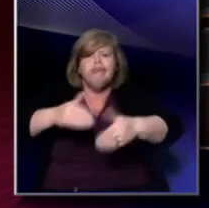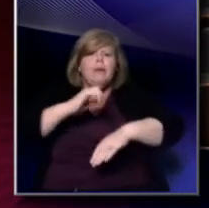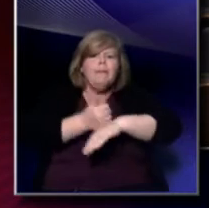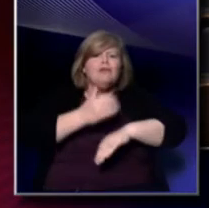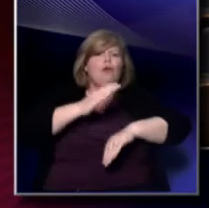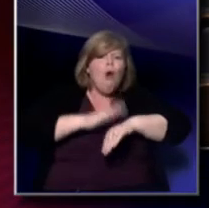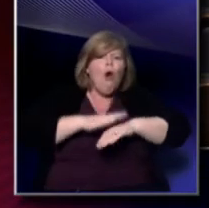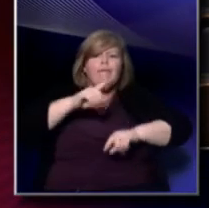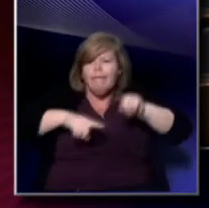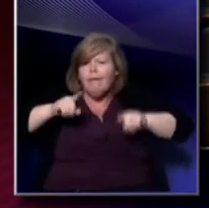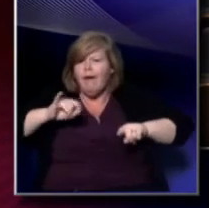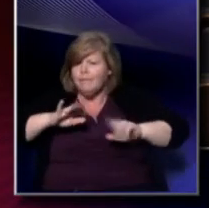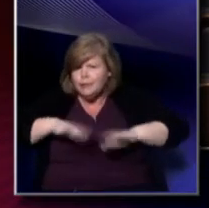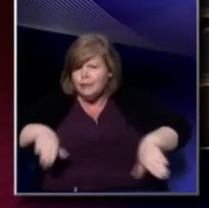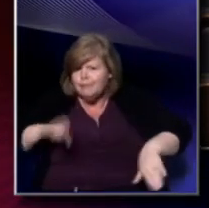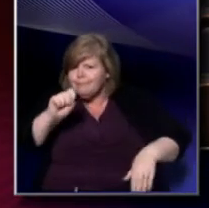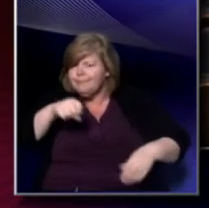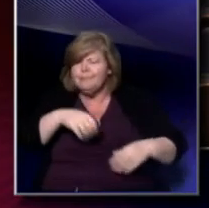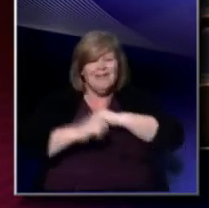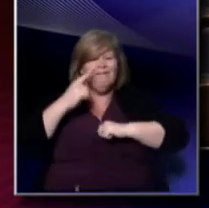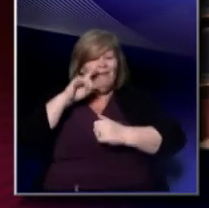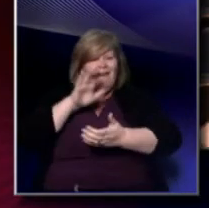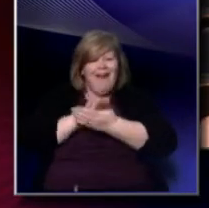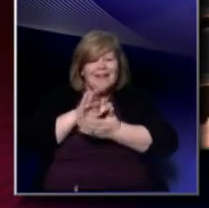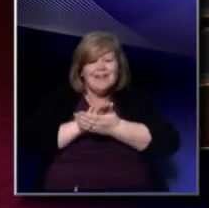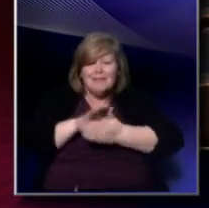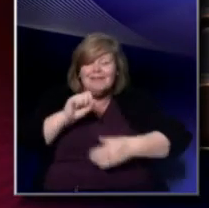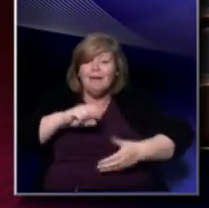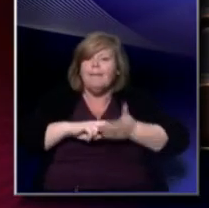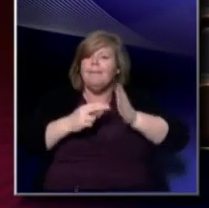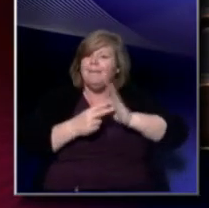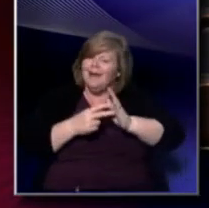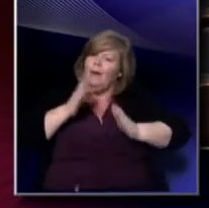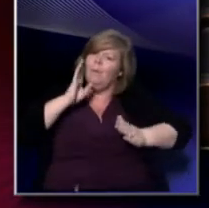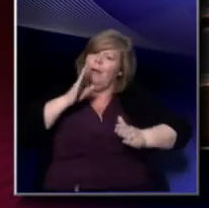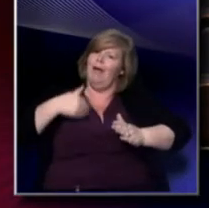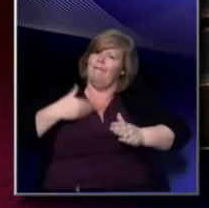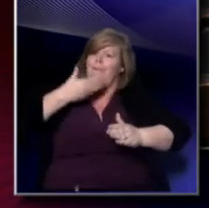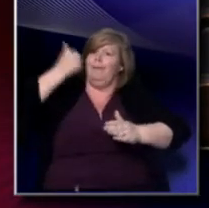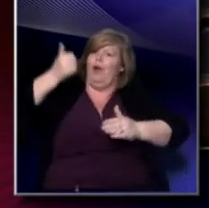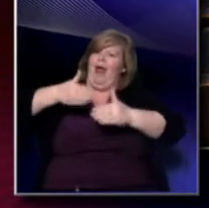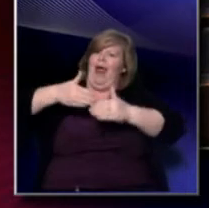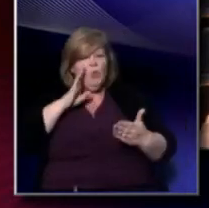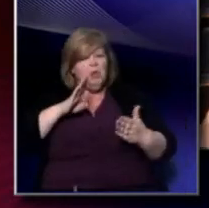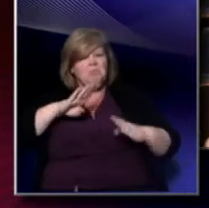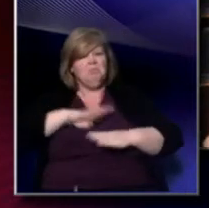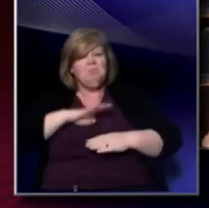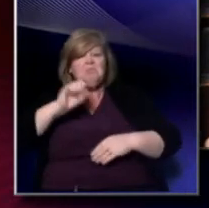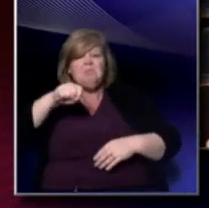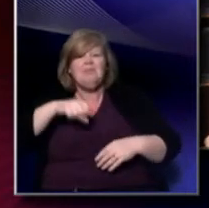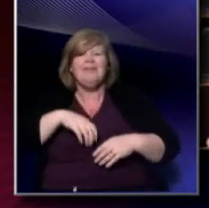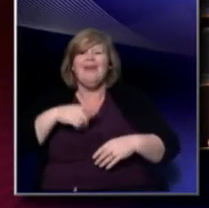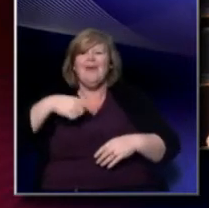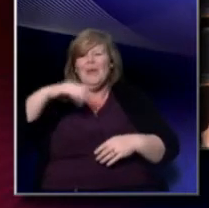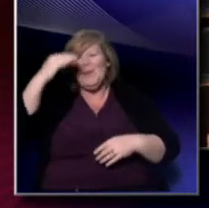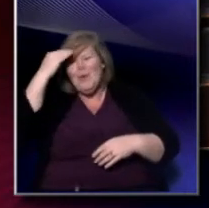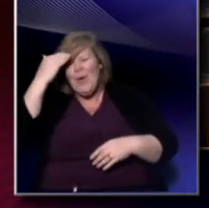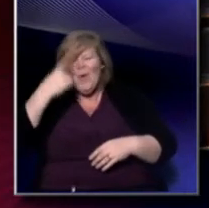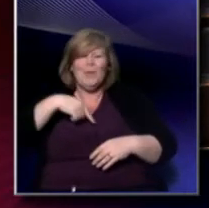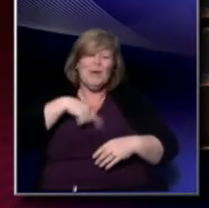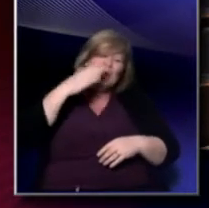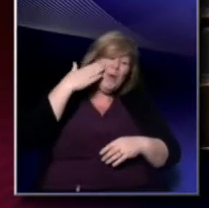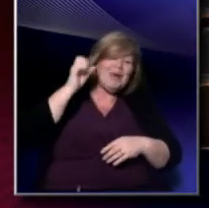have. We feel that by taking and increase the academic outcomes, we also think, and we know, the children